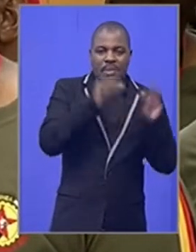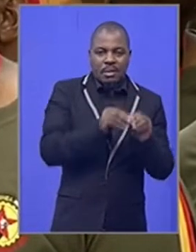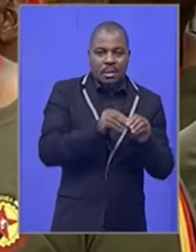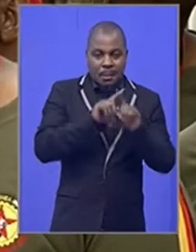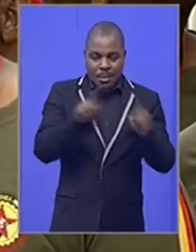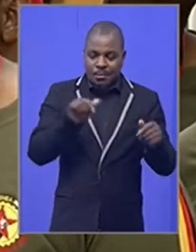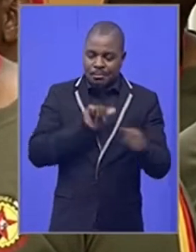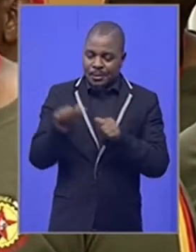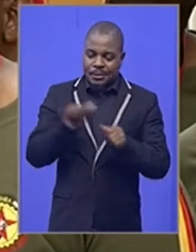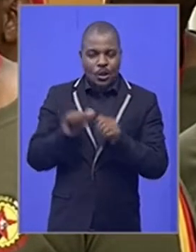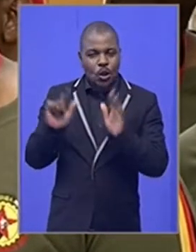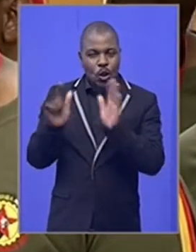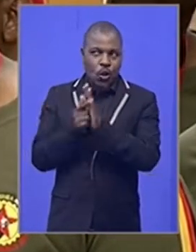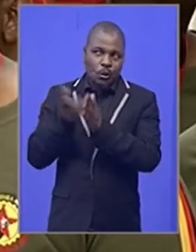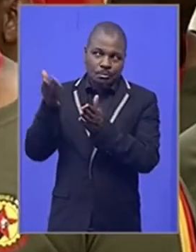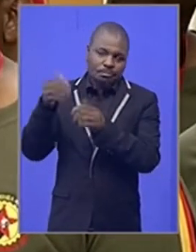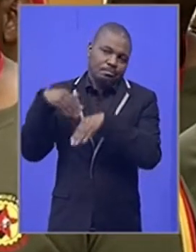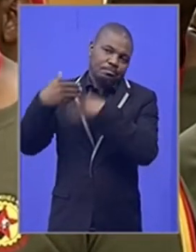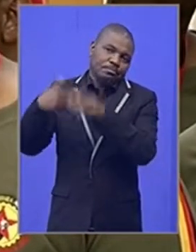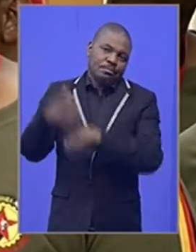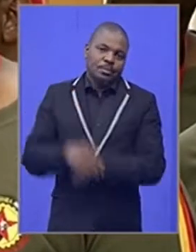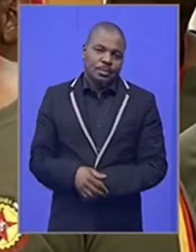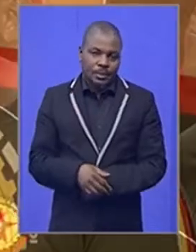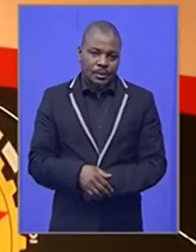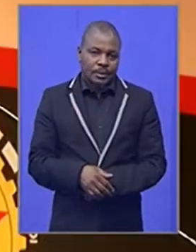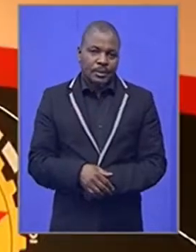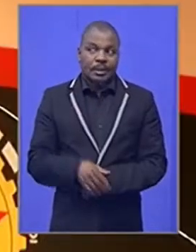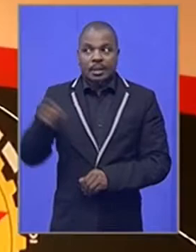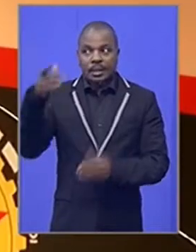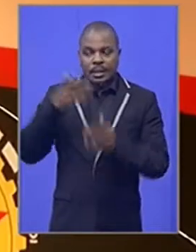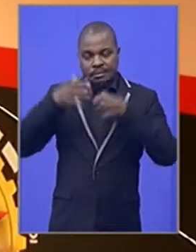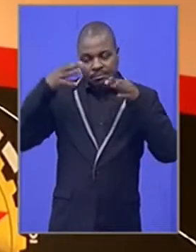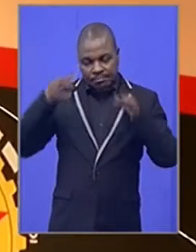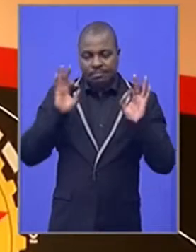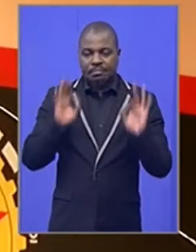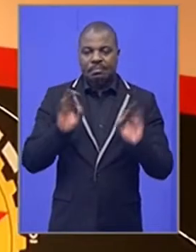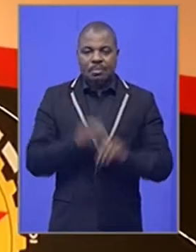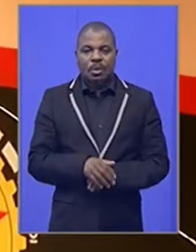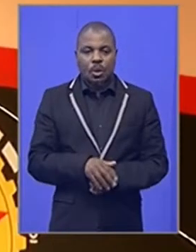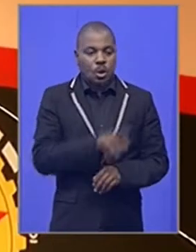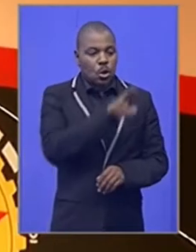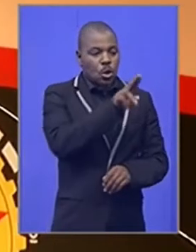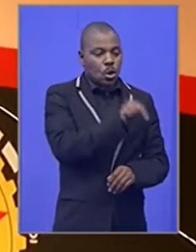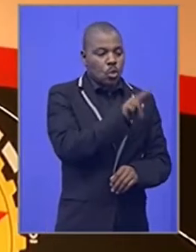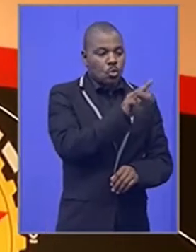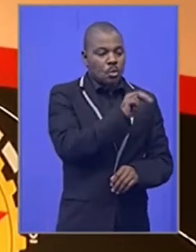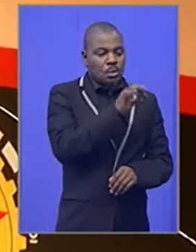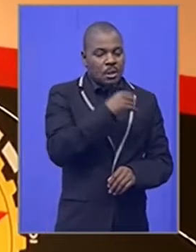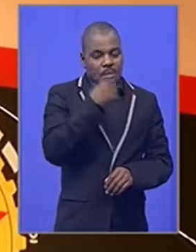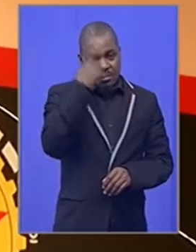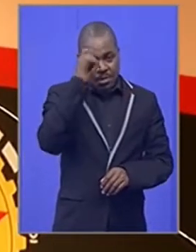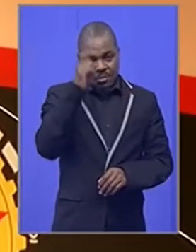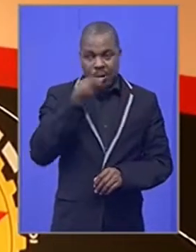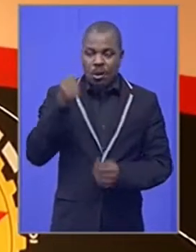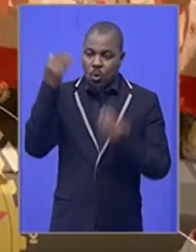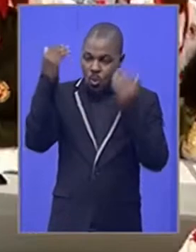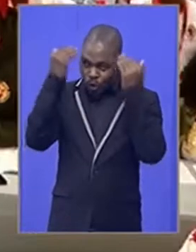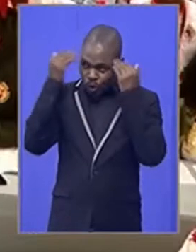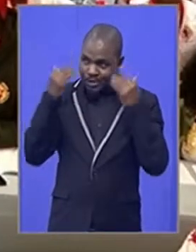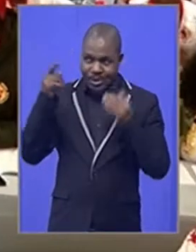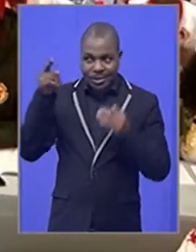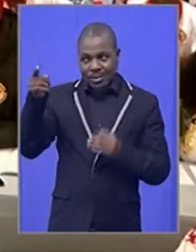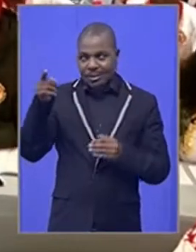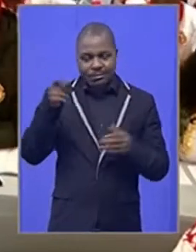law to take its course up to the logical conclusion. Numsa e re dumella gore moahlodi o paletše ke go hlatha le go